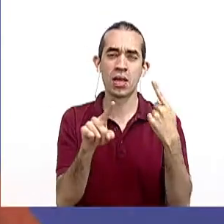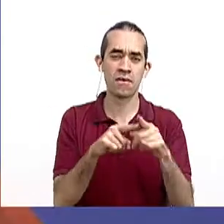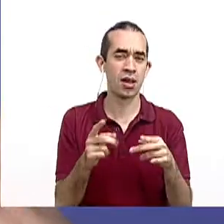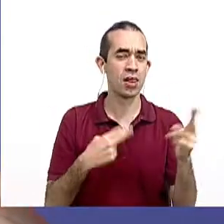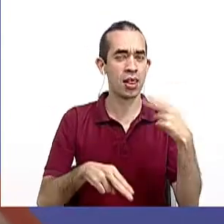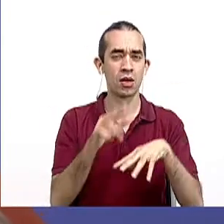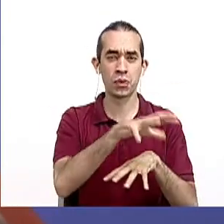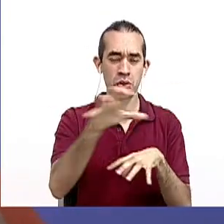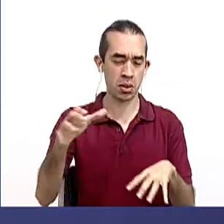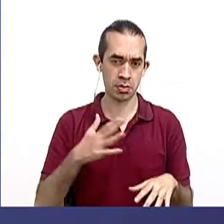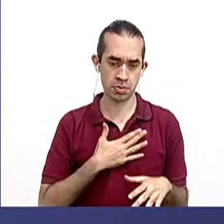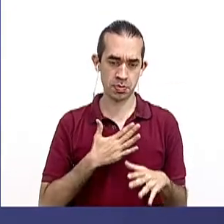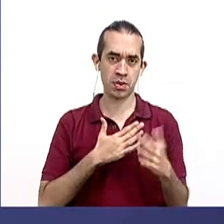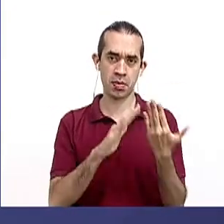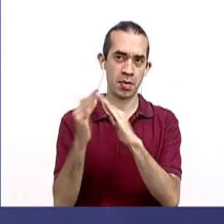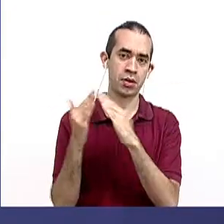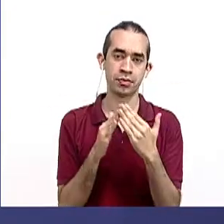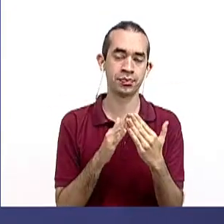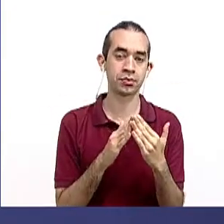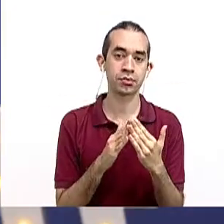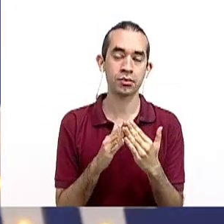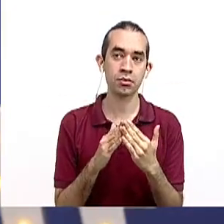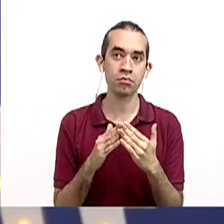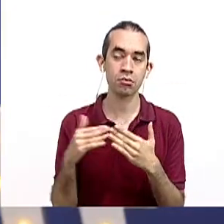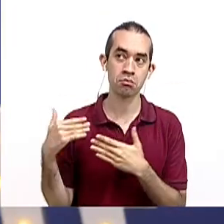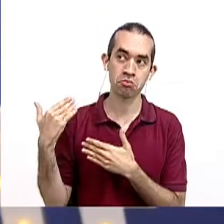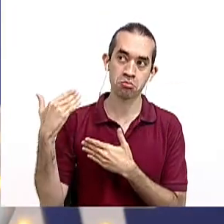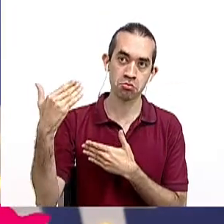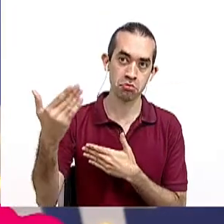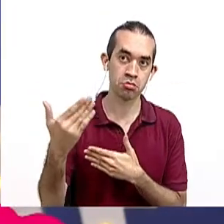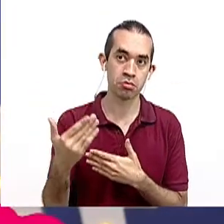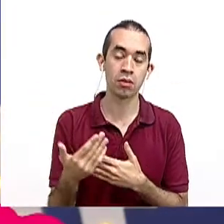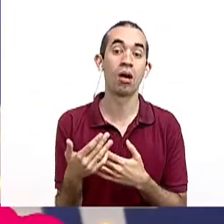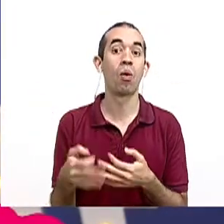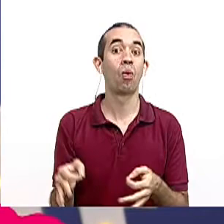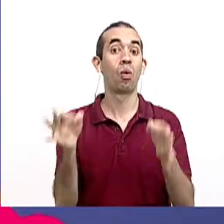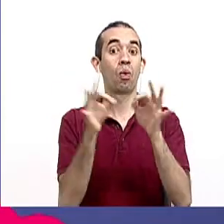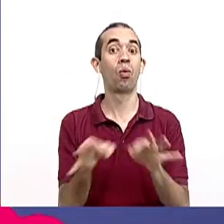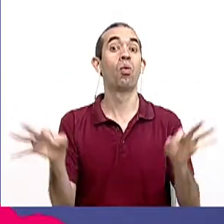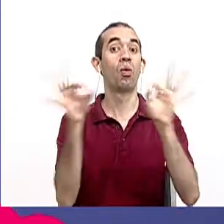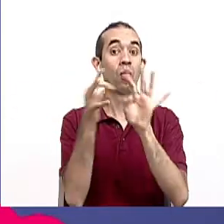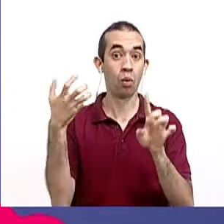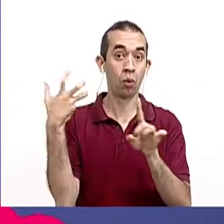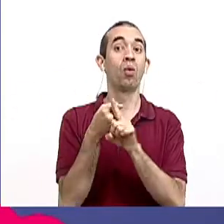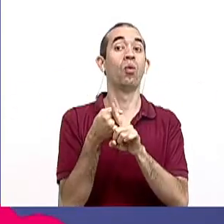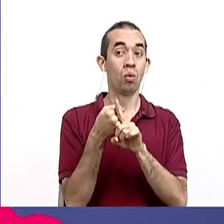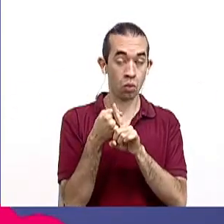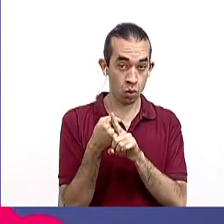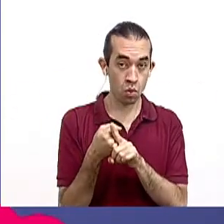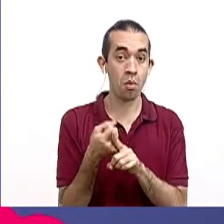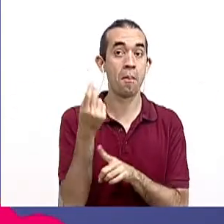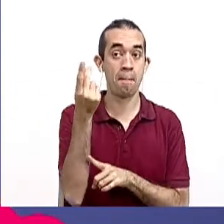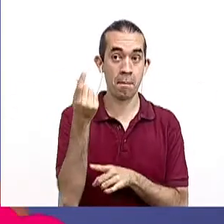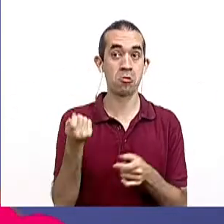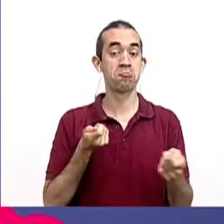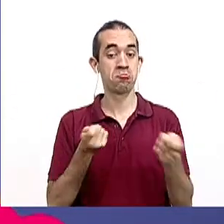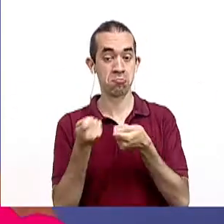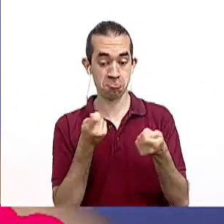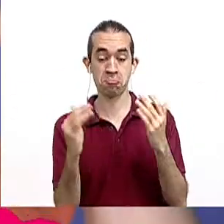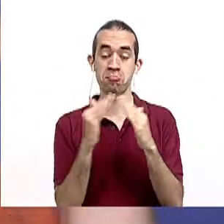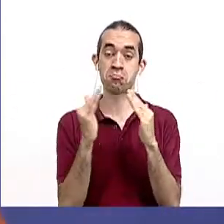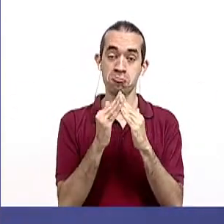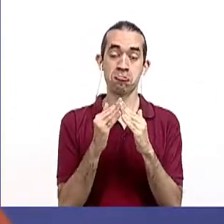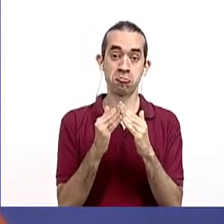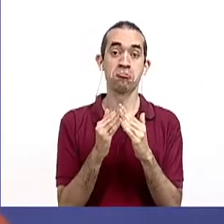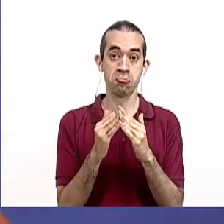neighborhood. And for some years now, that has had a significant impact on the amount of money we spend